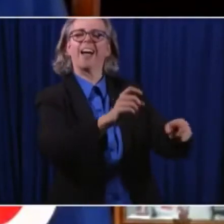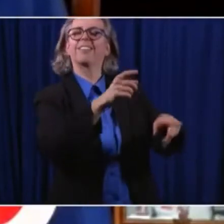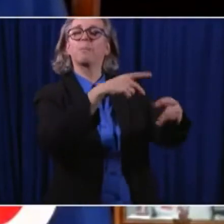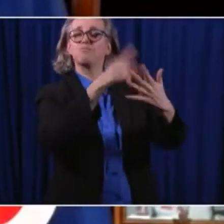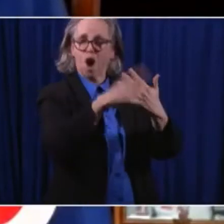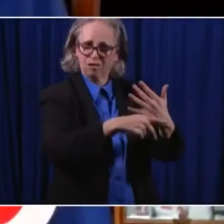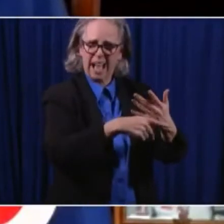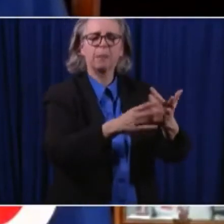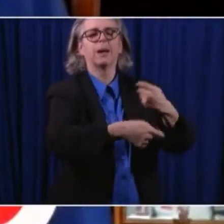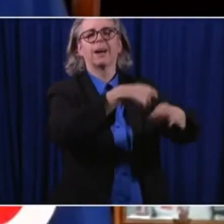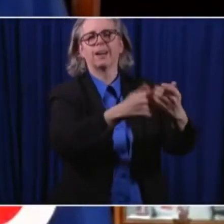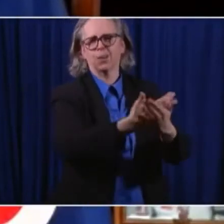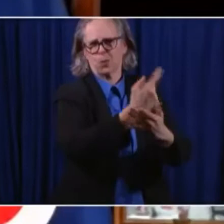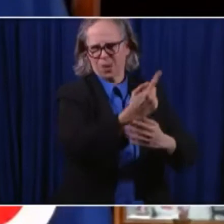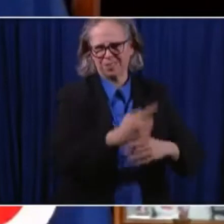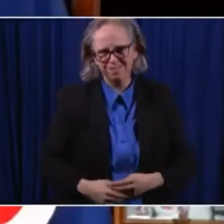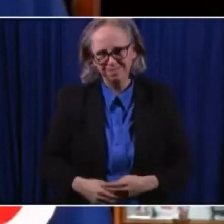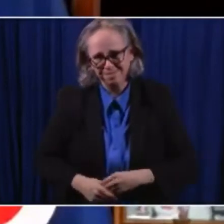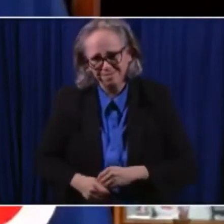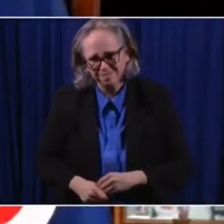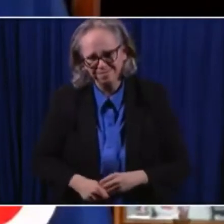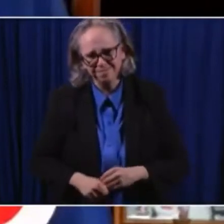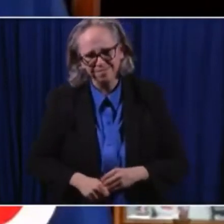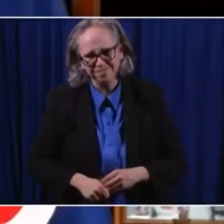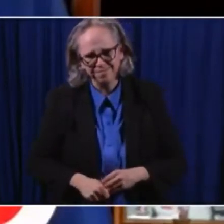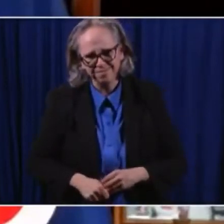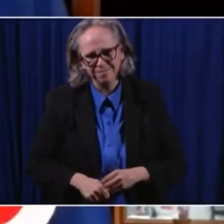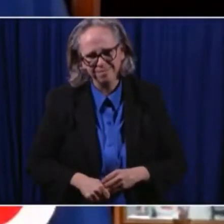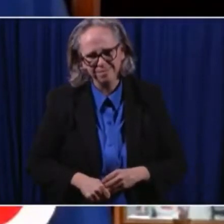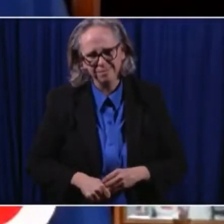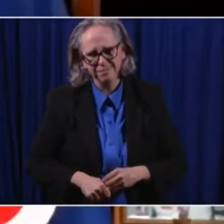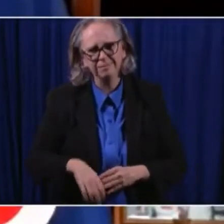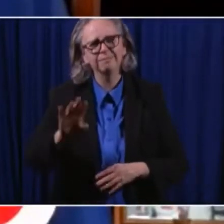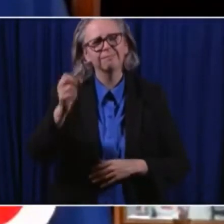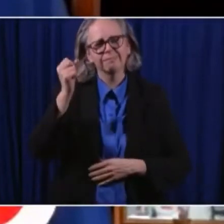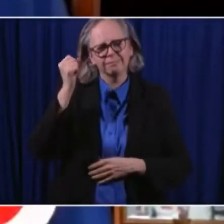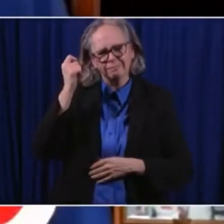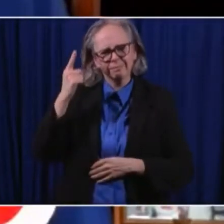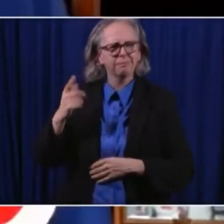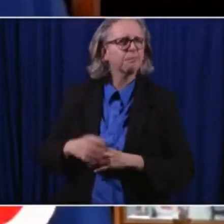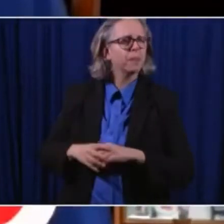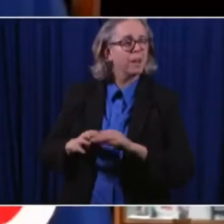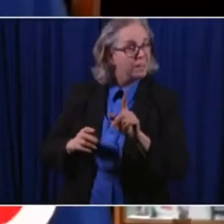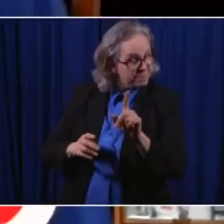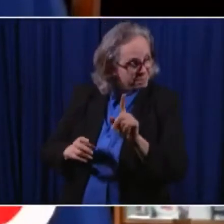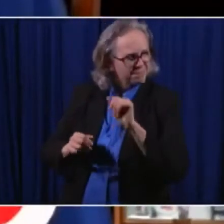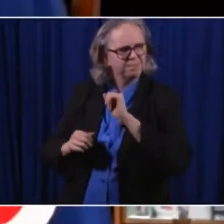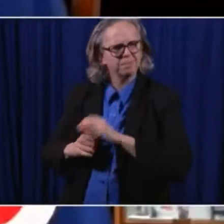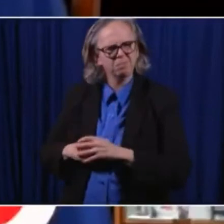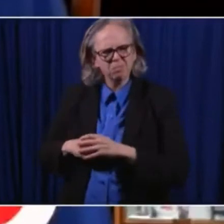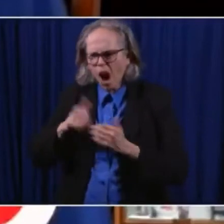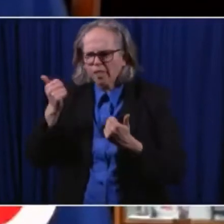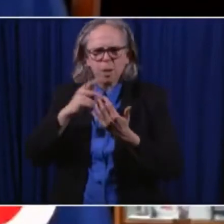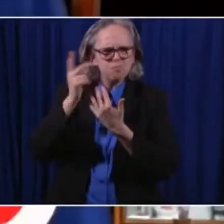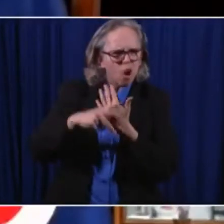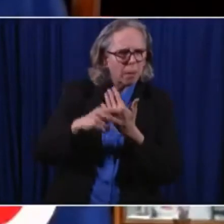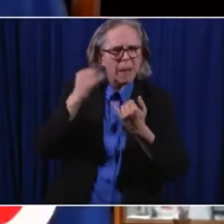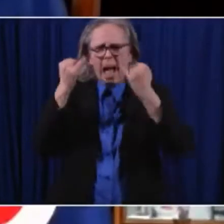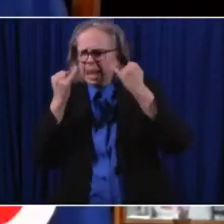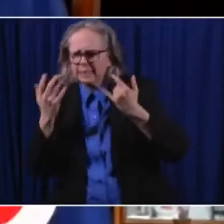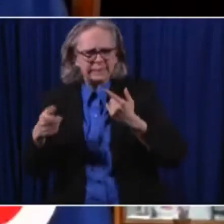other local not-for-profits that are helping get these computers reconditioned